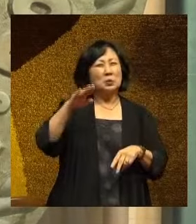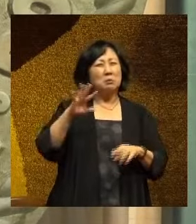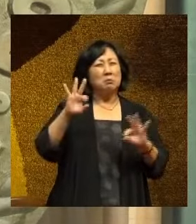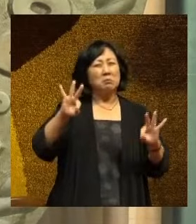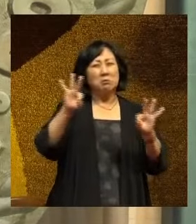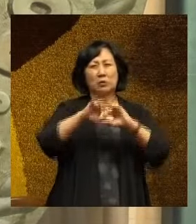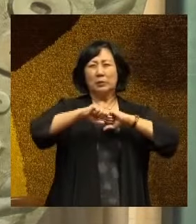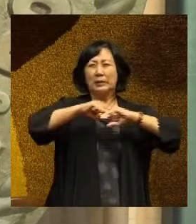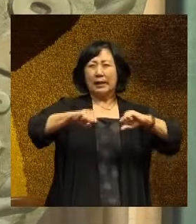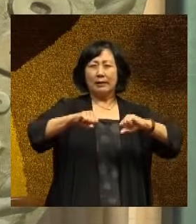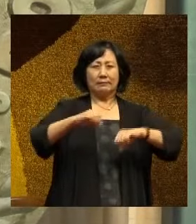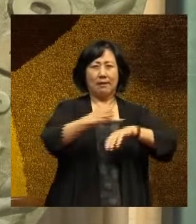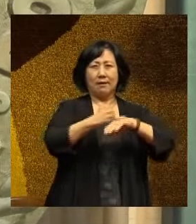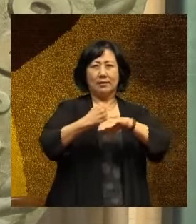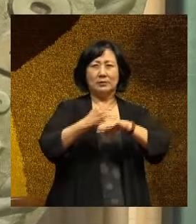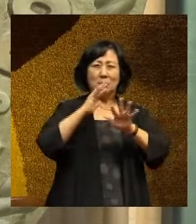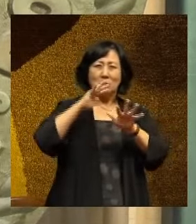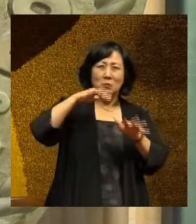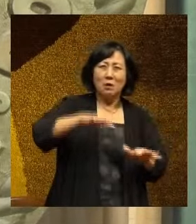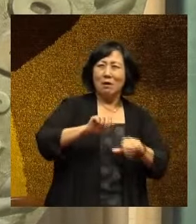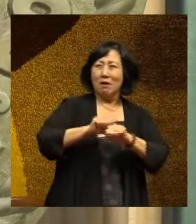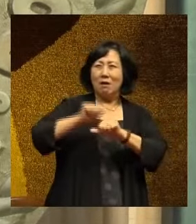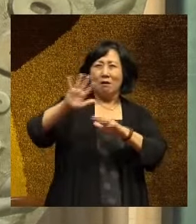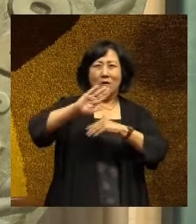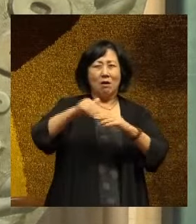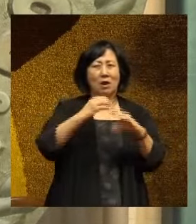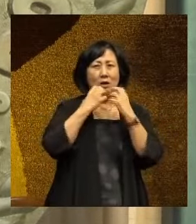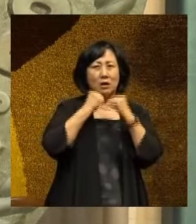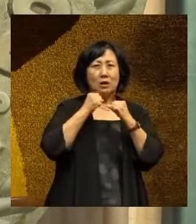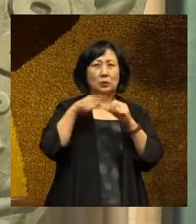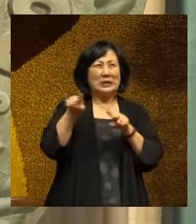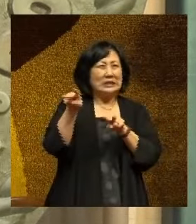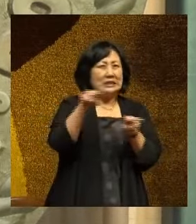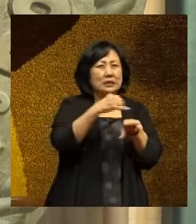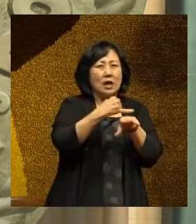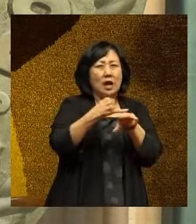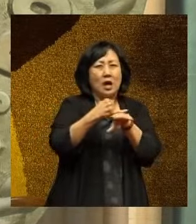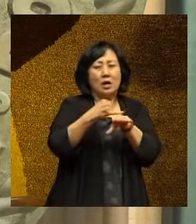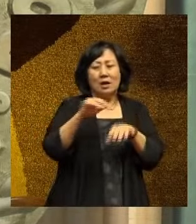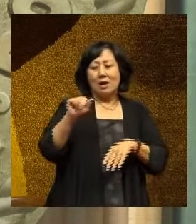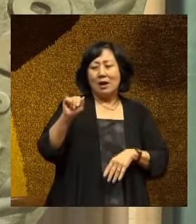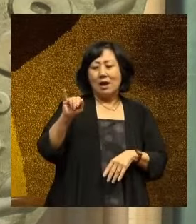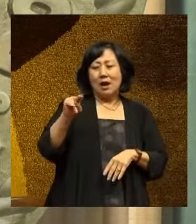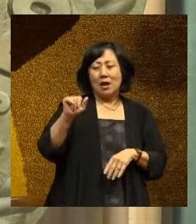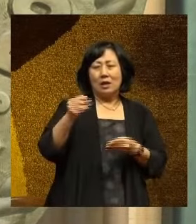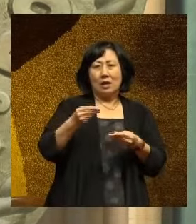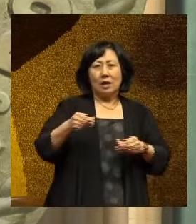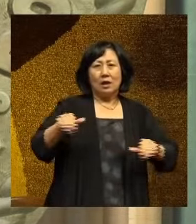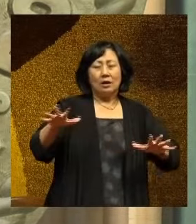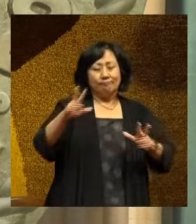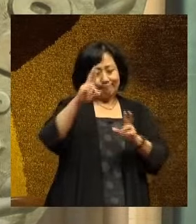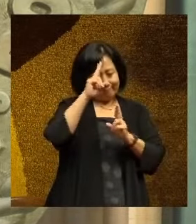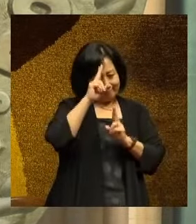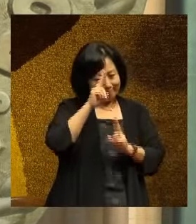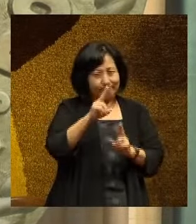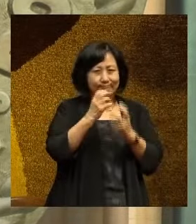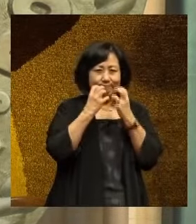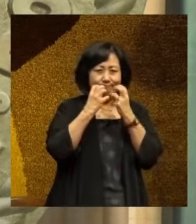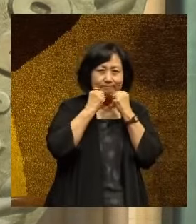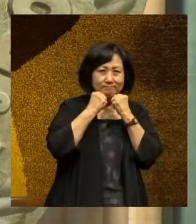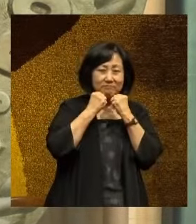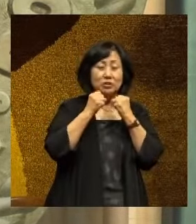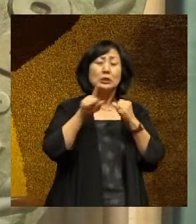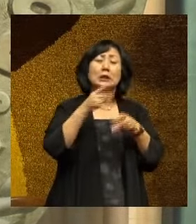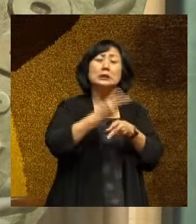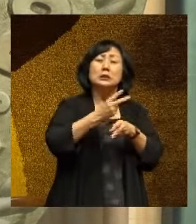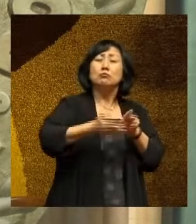islands. There's a reverence for the Aina that goes beyond issues of sustainability.